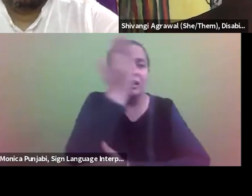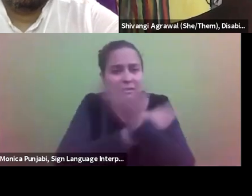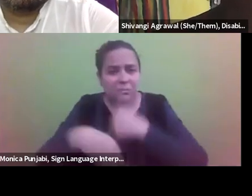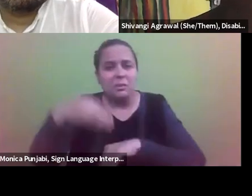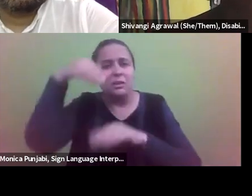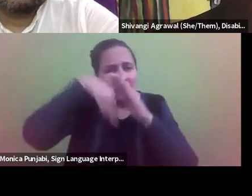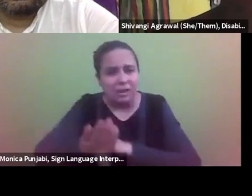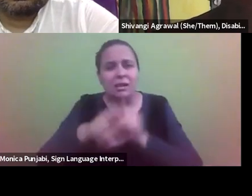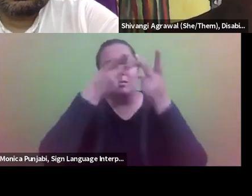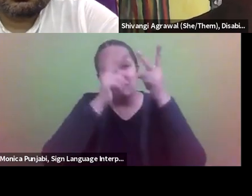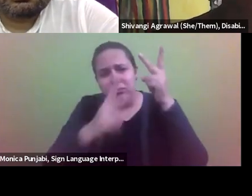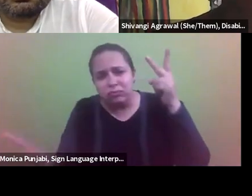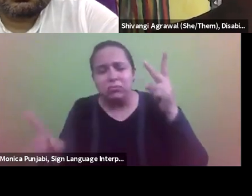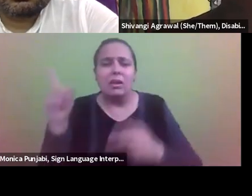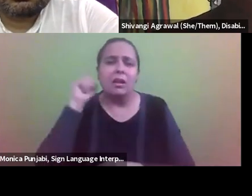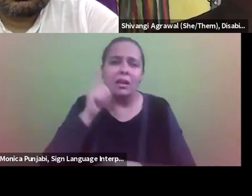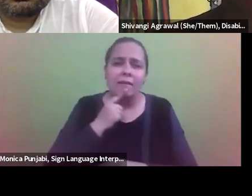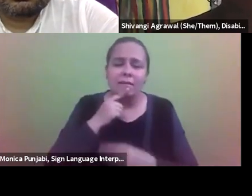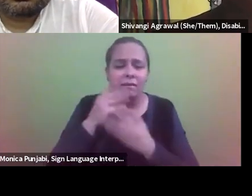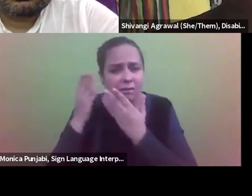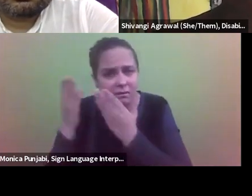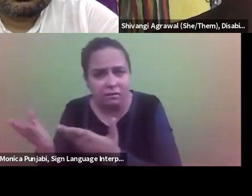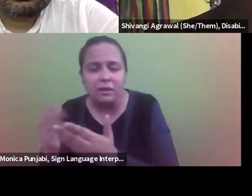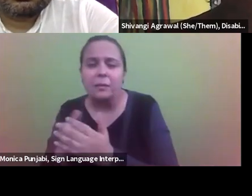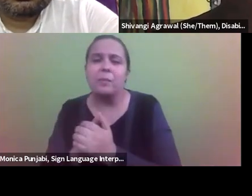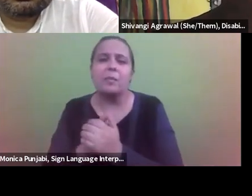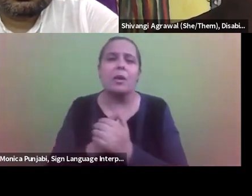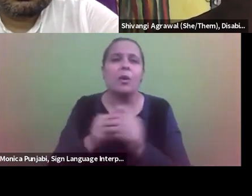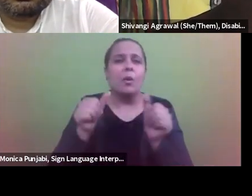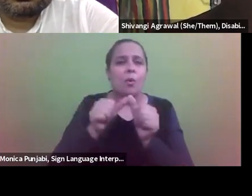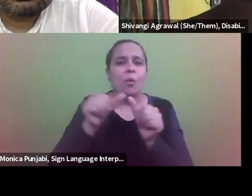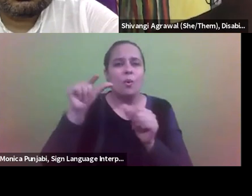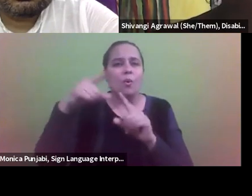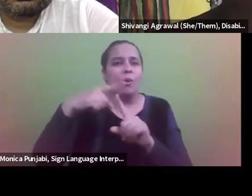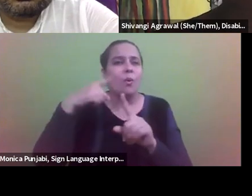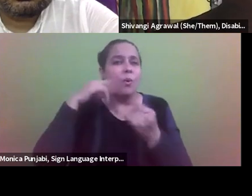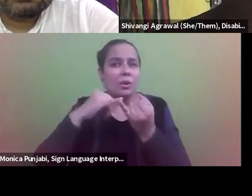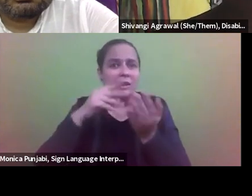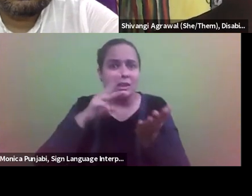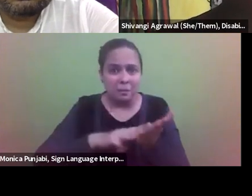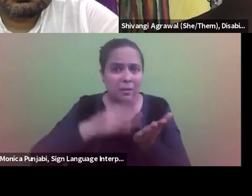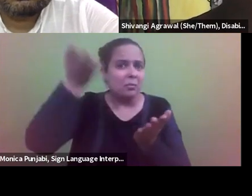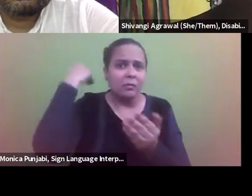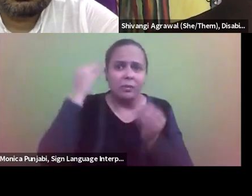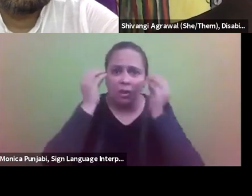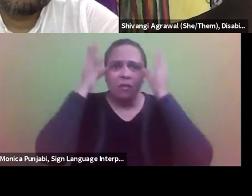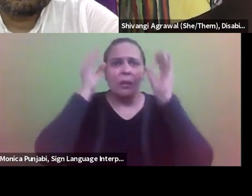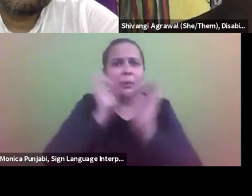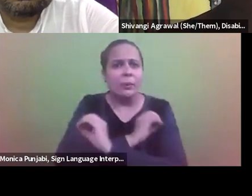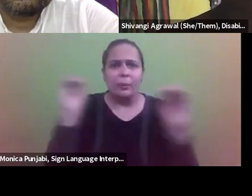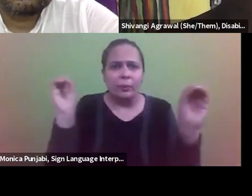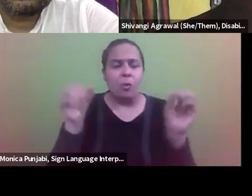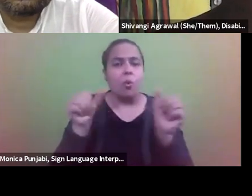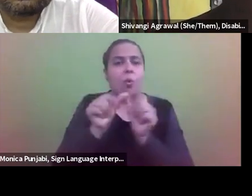deaf people, there are people with autism that are just coming up now, like who are talking about the issues they are